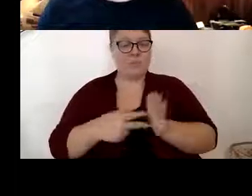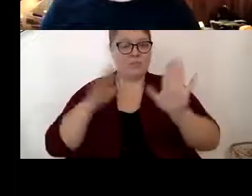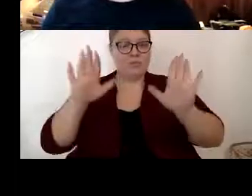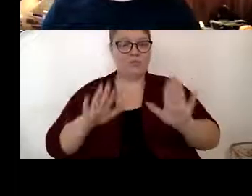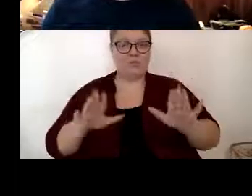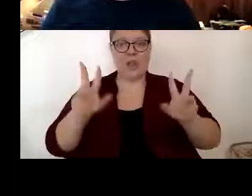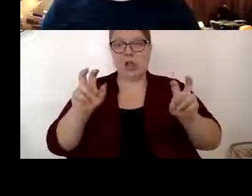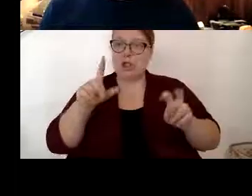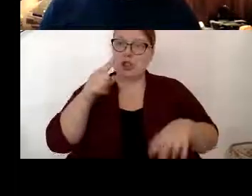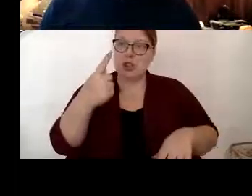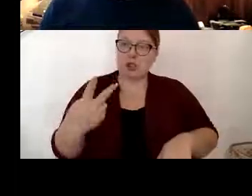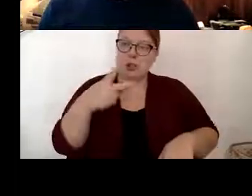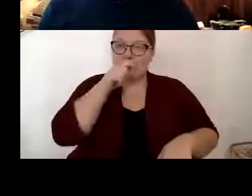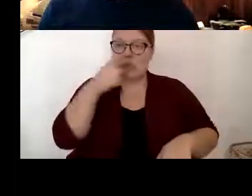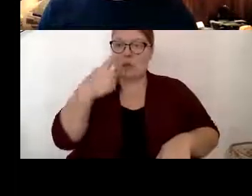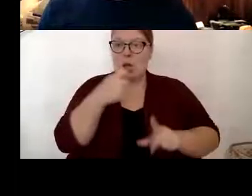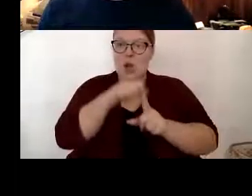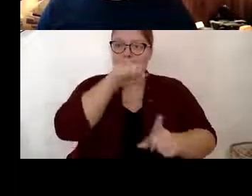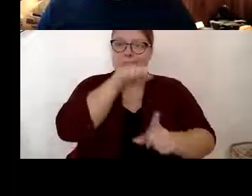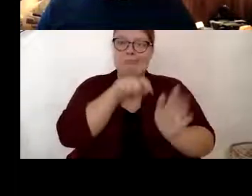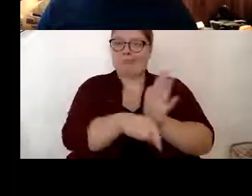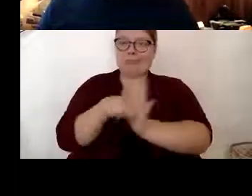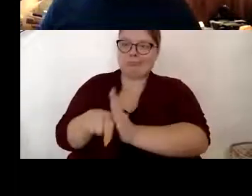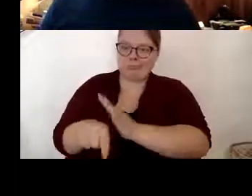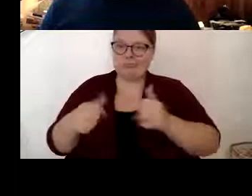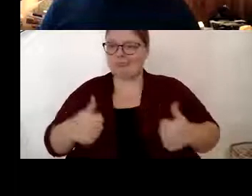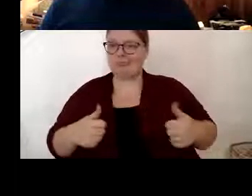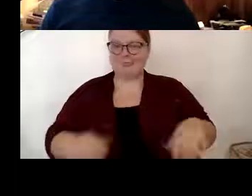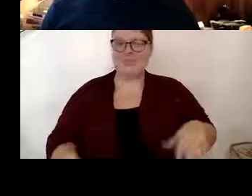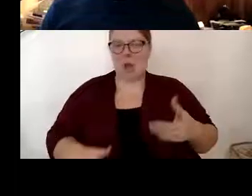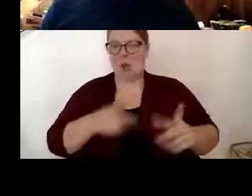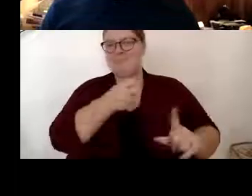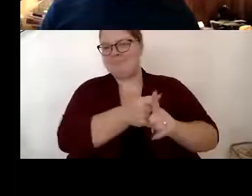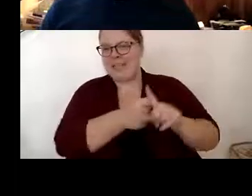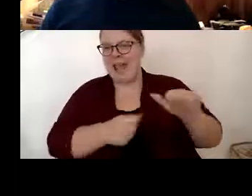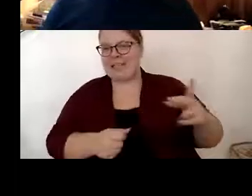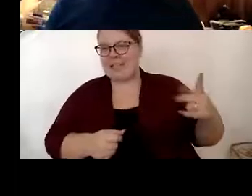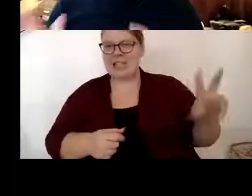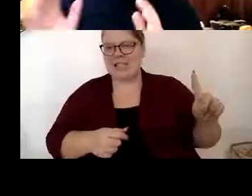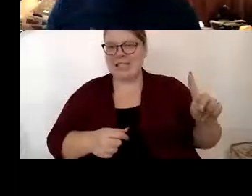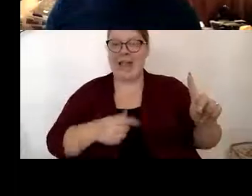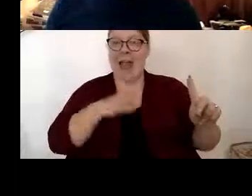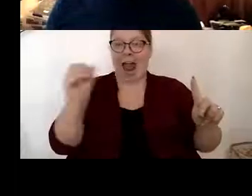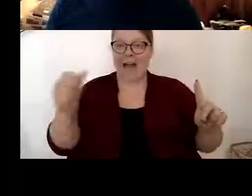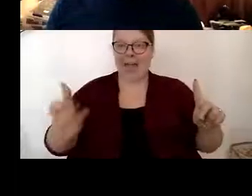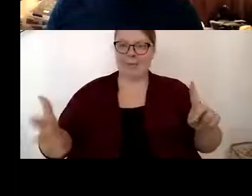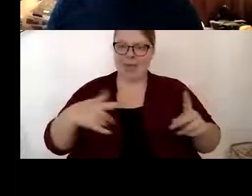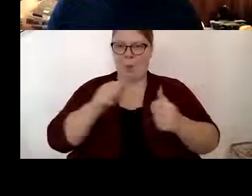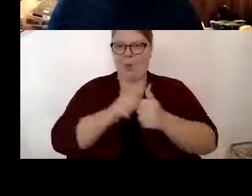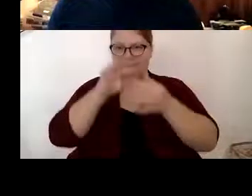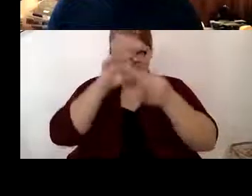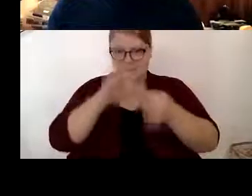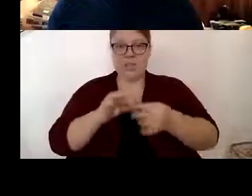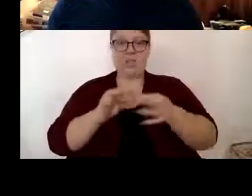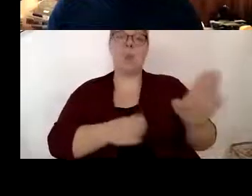with 1 stone, as it were. But if this is an attentive condition, this is the inattentive condition, right? Where they're not able to sustain attention